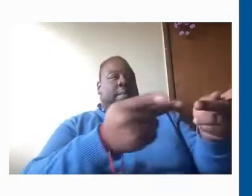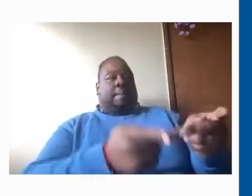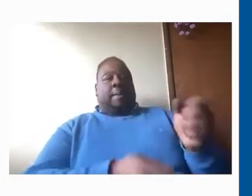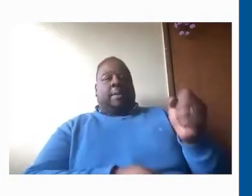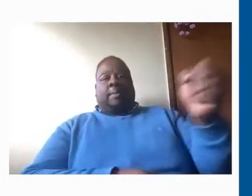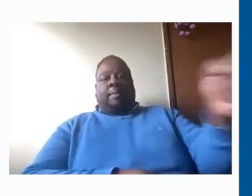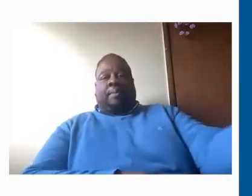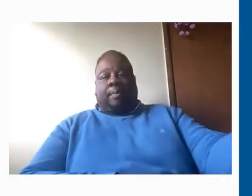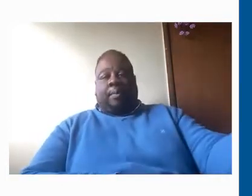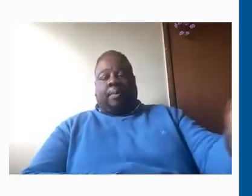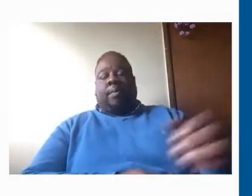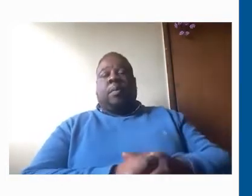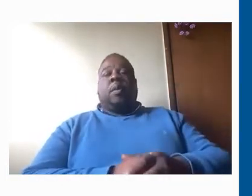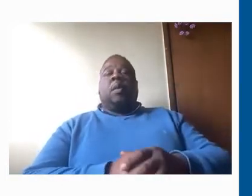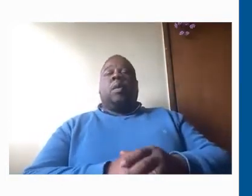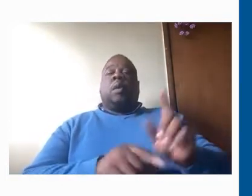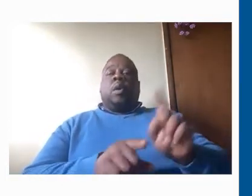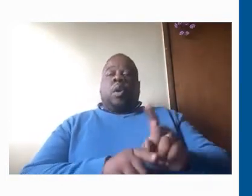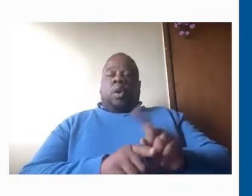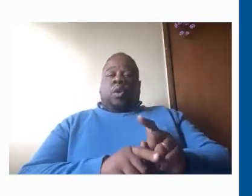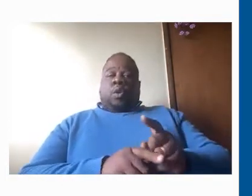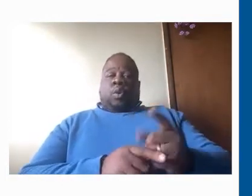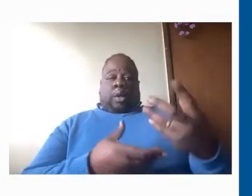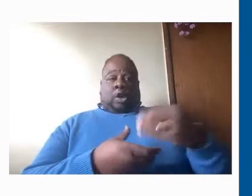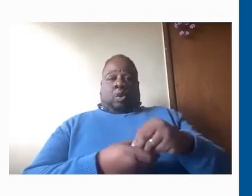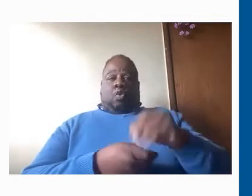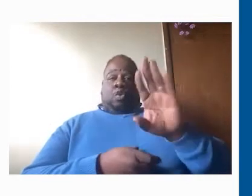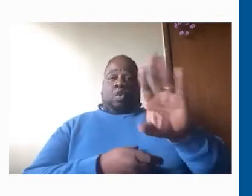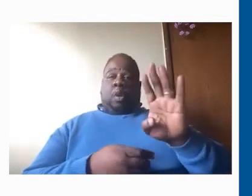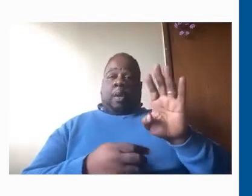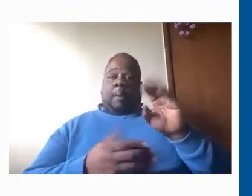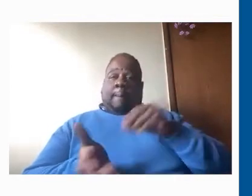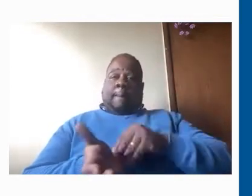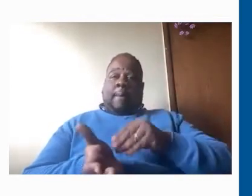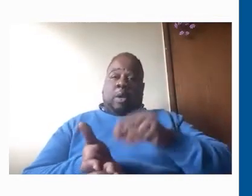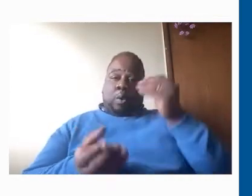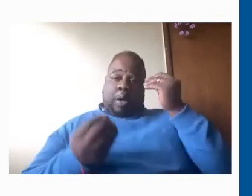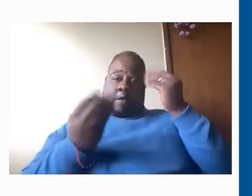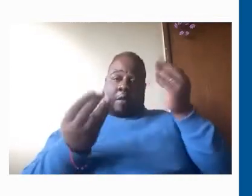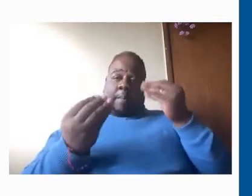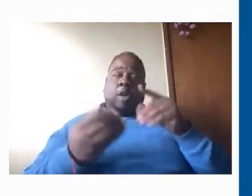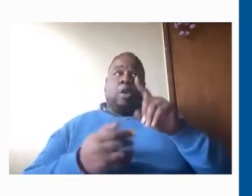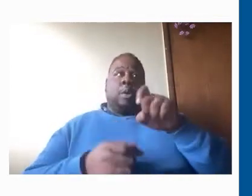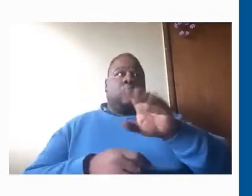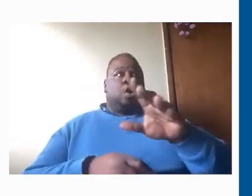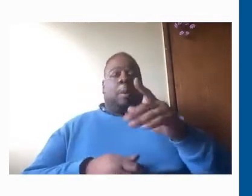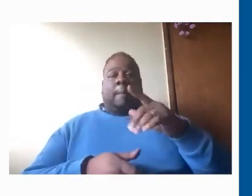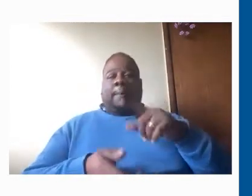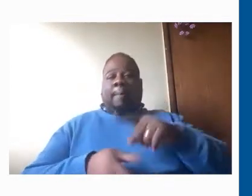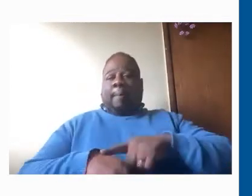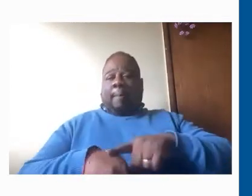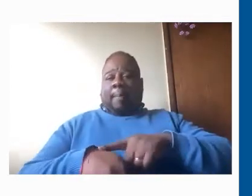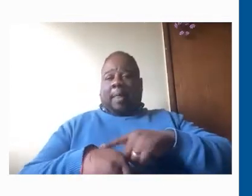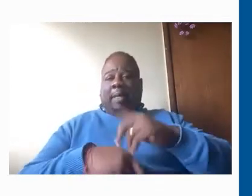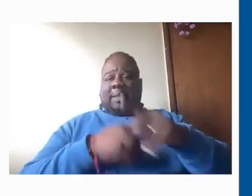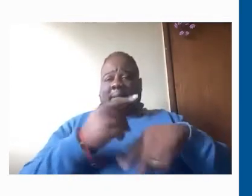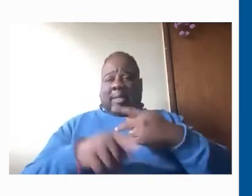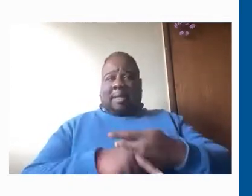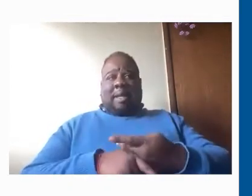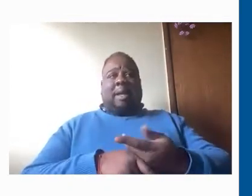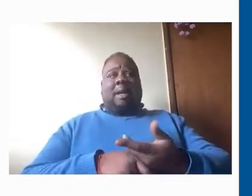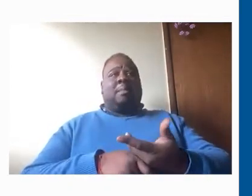type, emergency doctor contacts, and any other information that you want to share in that section related to medical